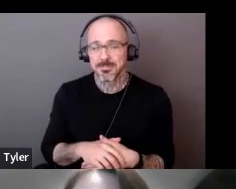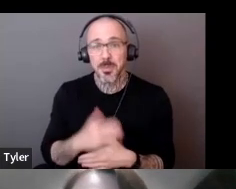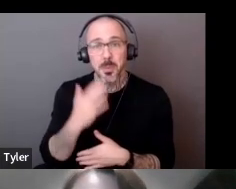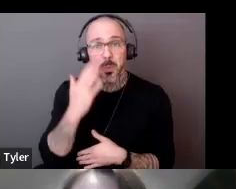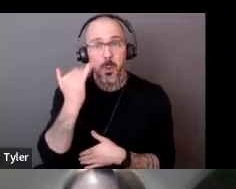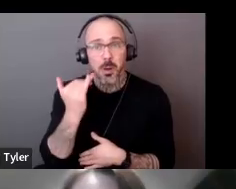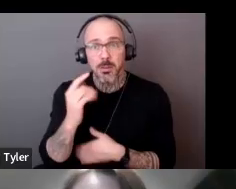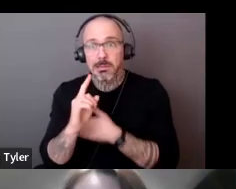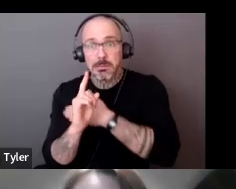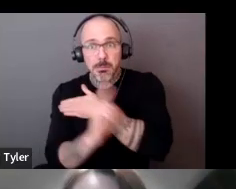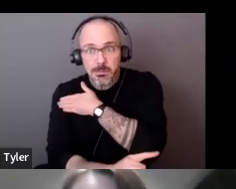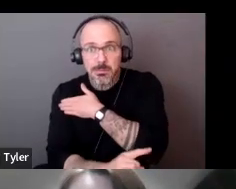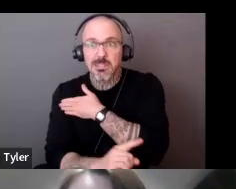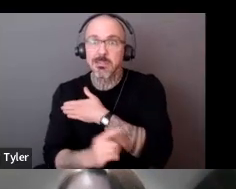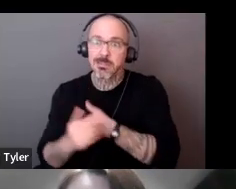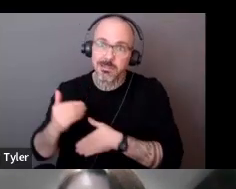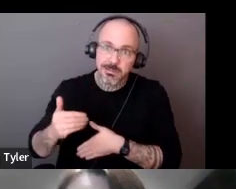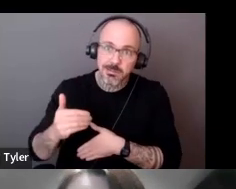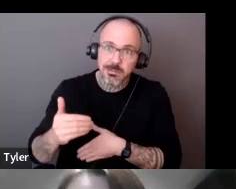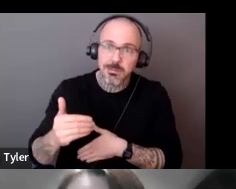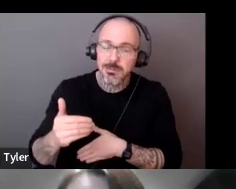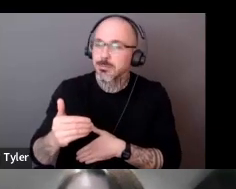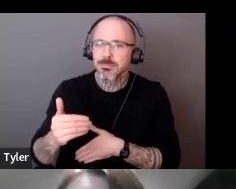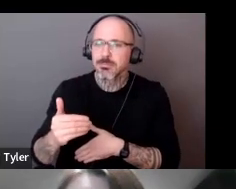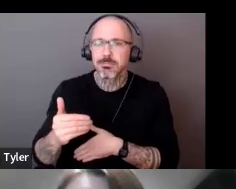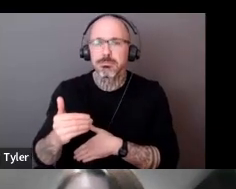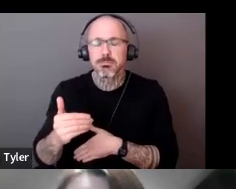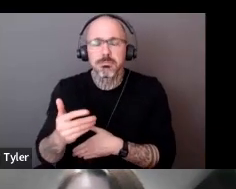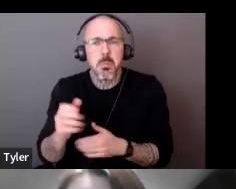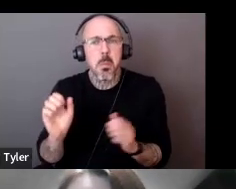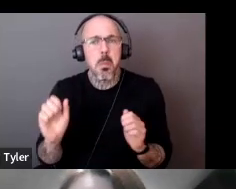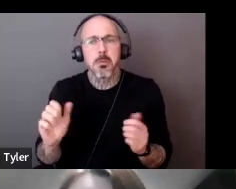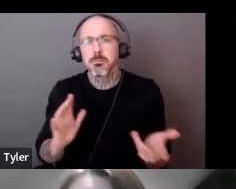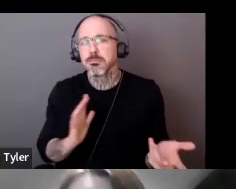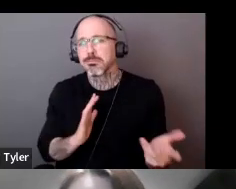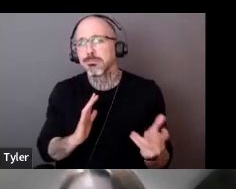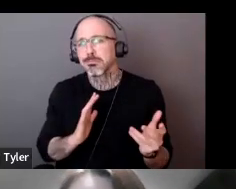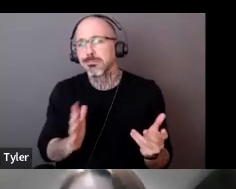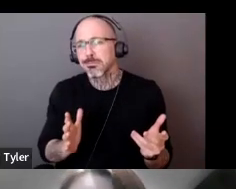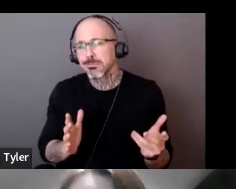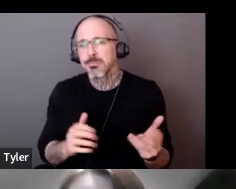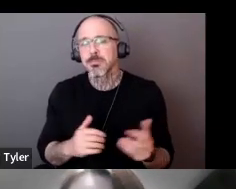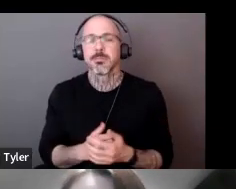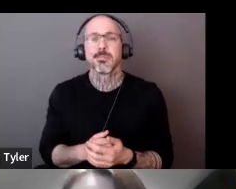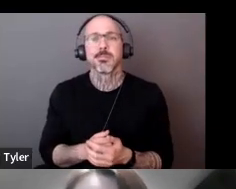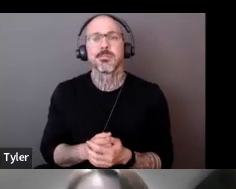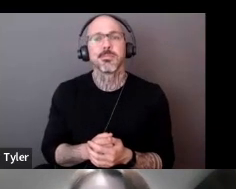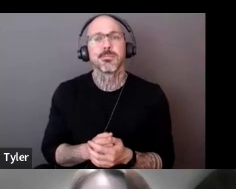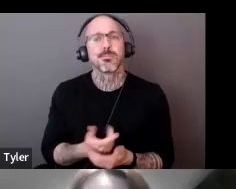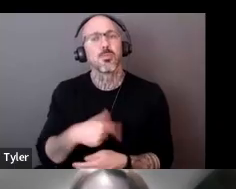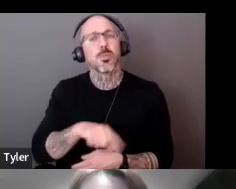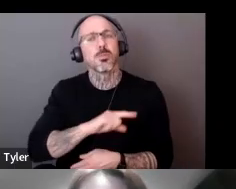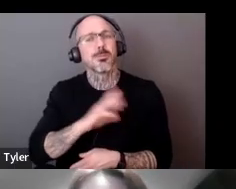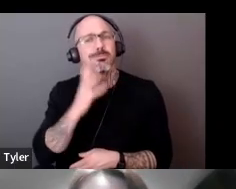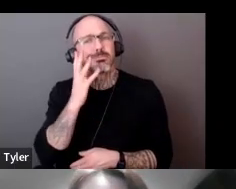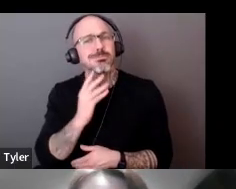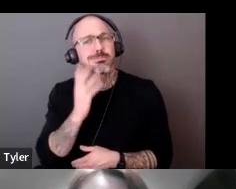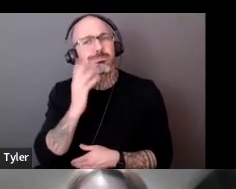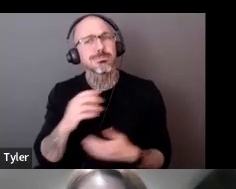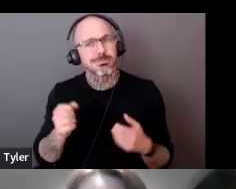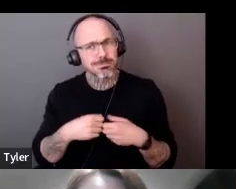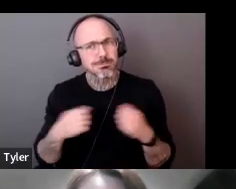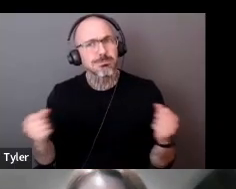trouble, and when we speak about our own experiences, then